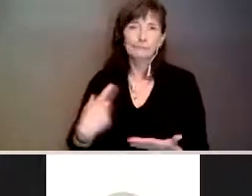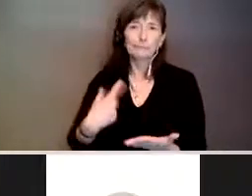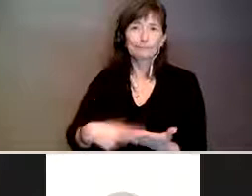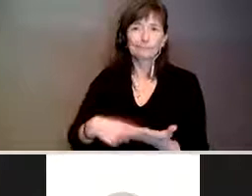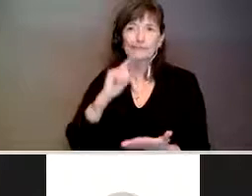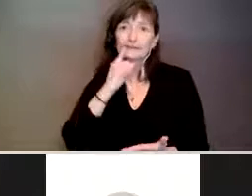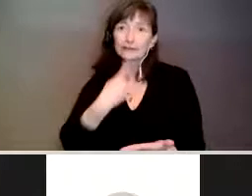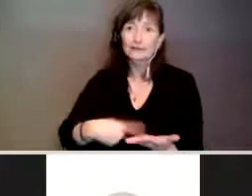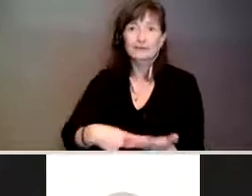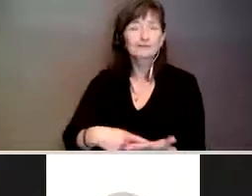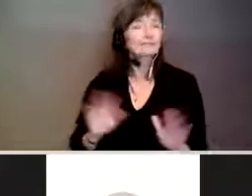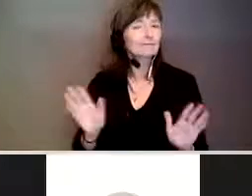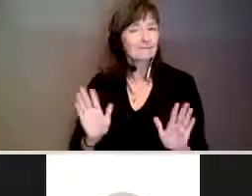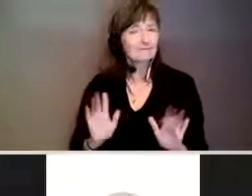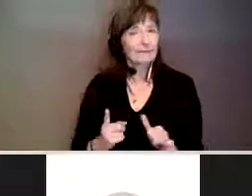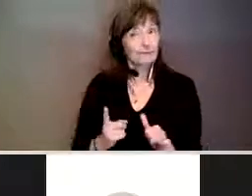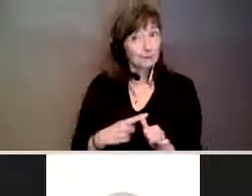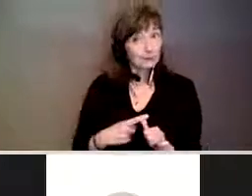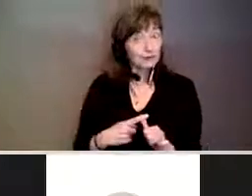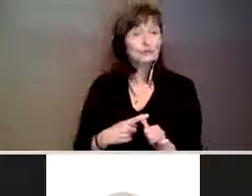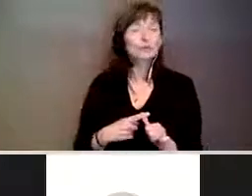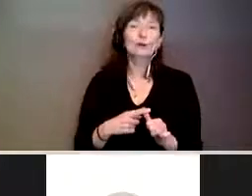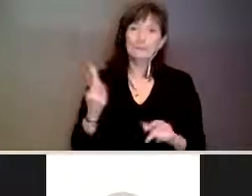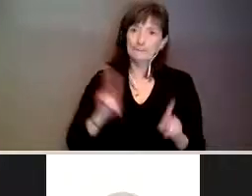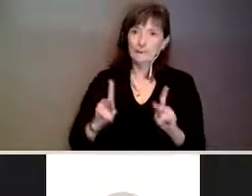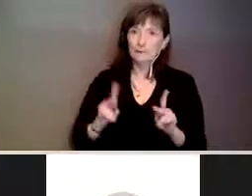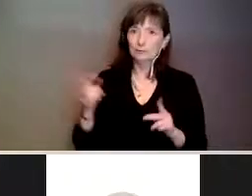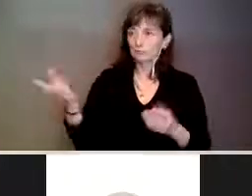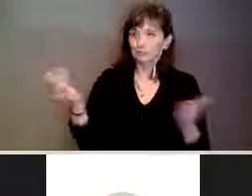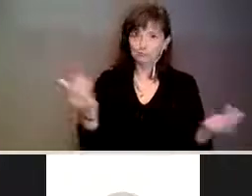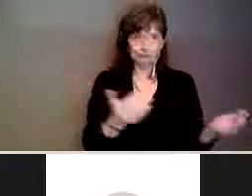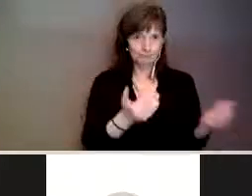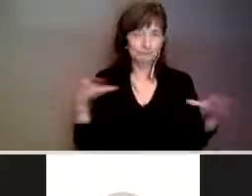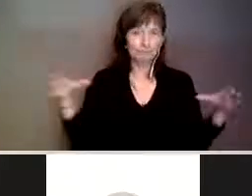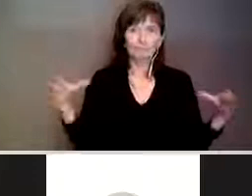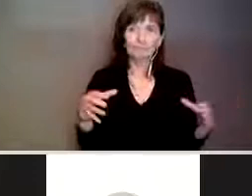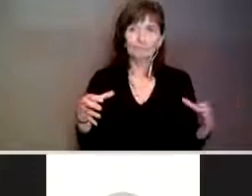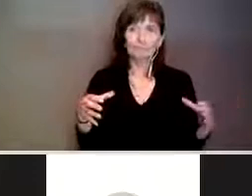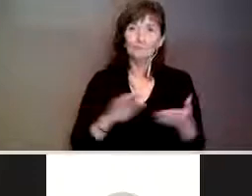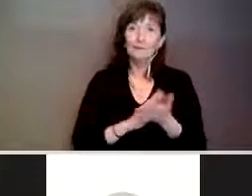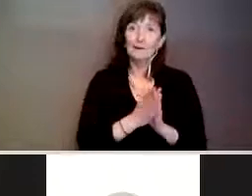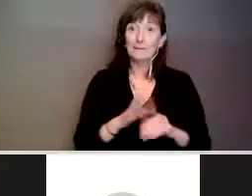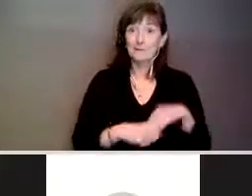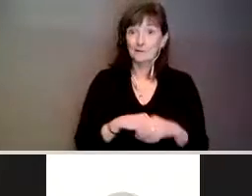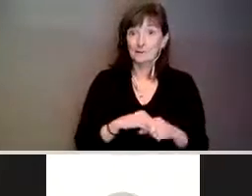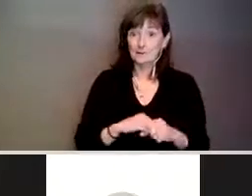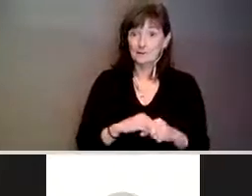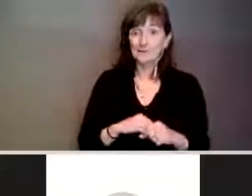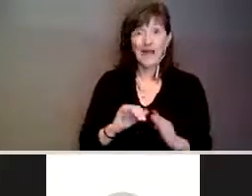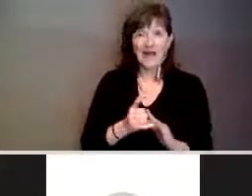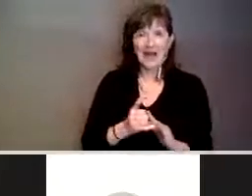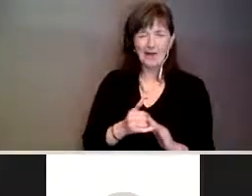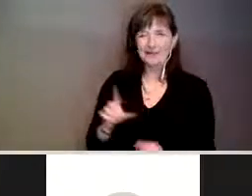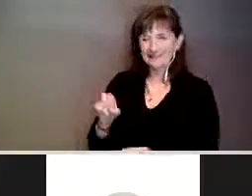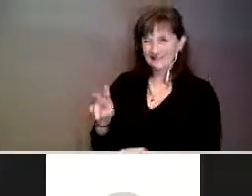group together so that they can become comfortable with each other. How do we do that, David? We play games. And